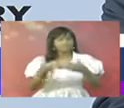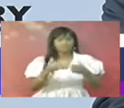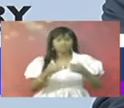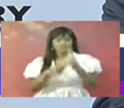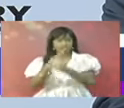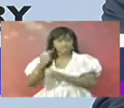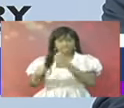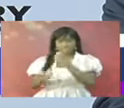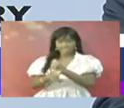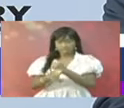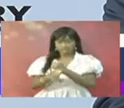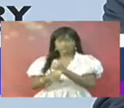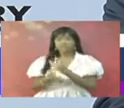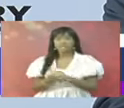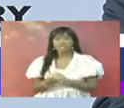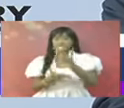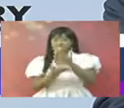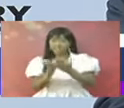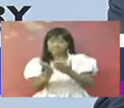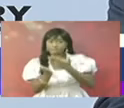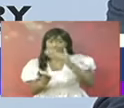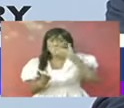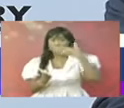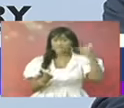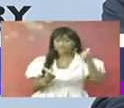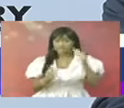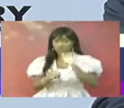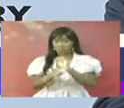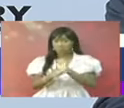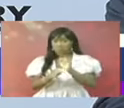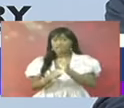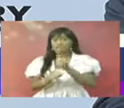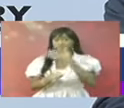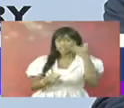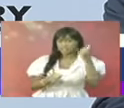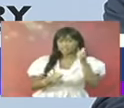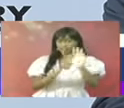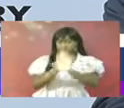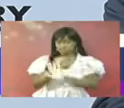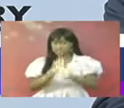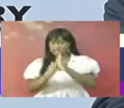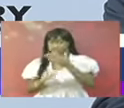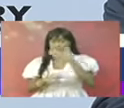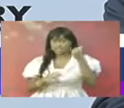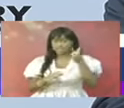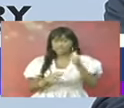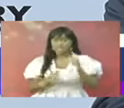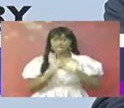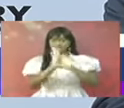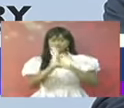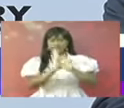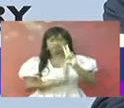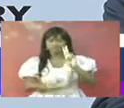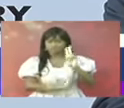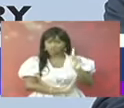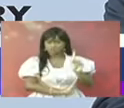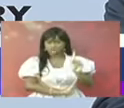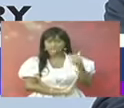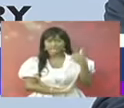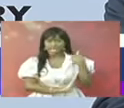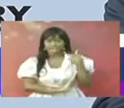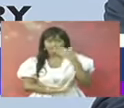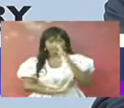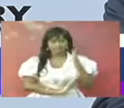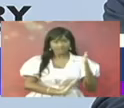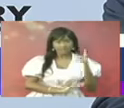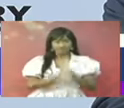have seen some that will have better responses to different variants. As you know, some countries, for example in the UK, they have all 4 variants. You can see in a